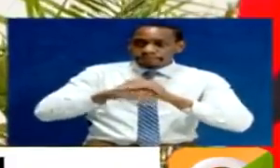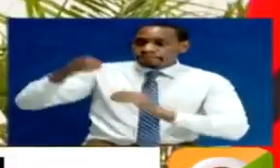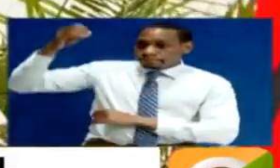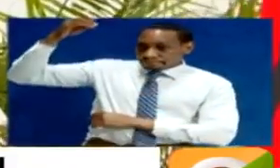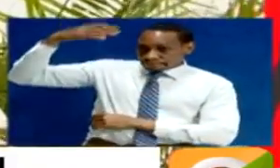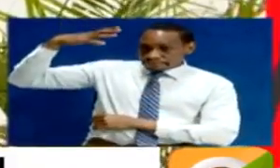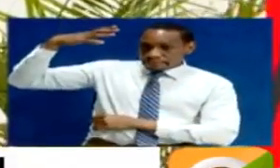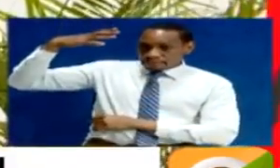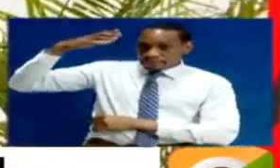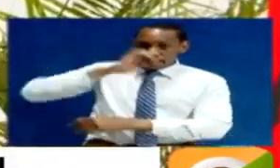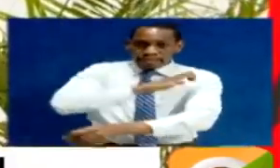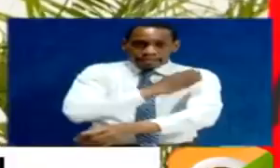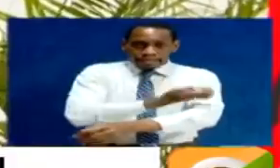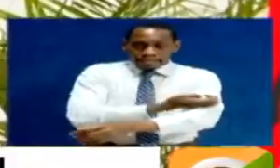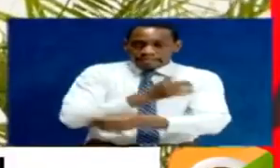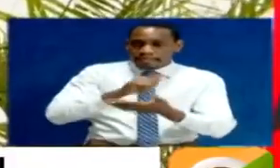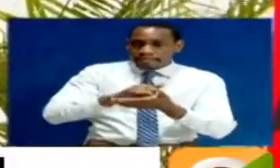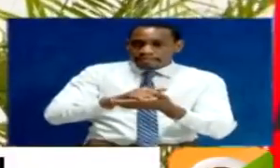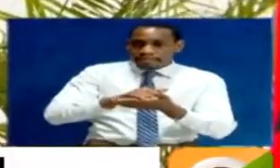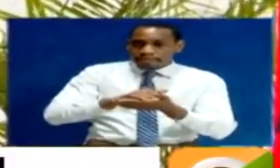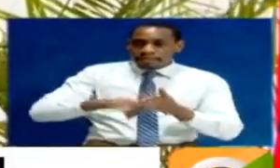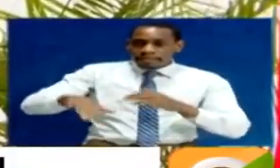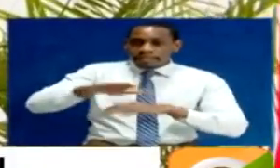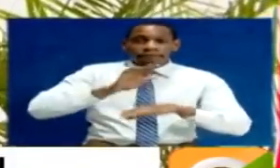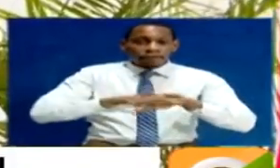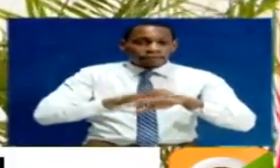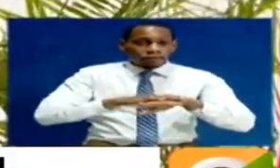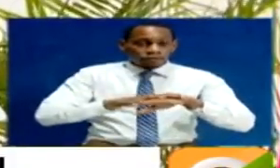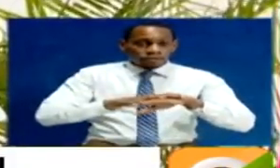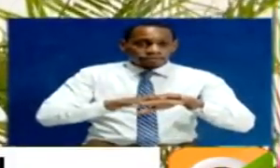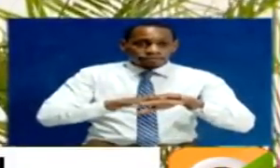Stima na energy ambaye ni environmentally friendly